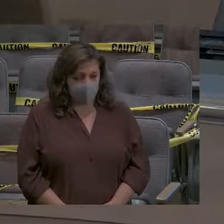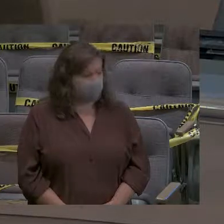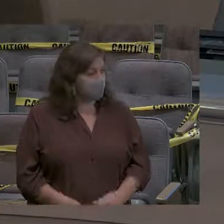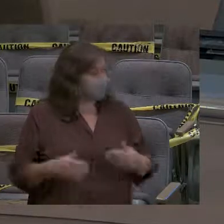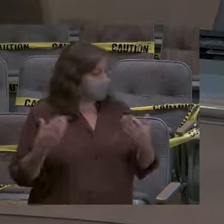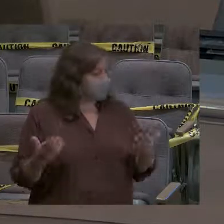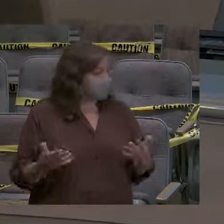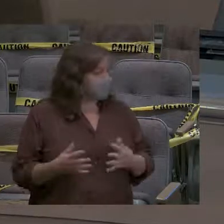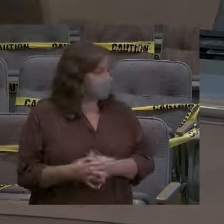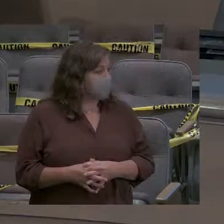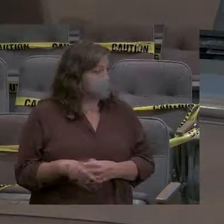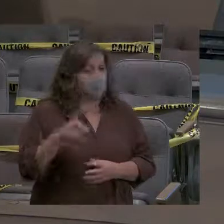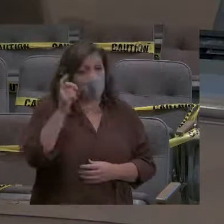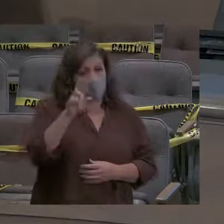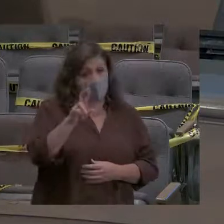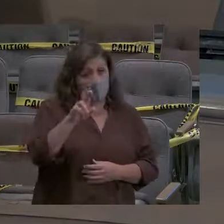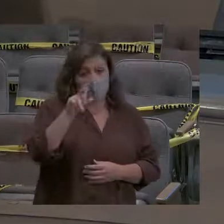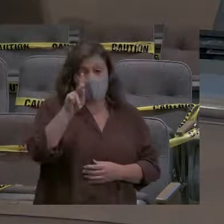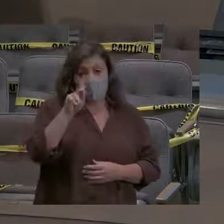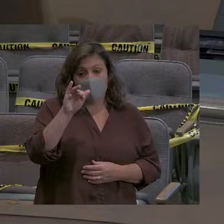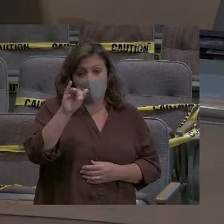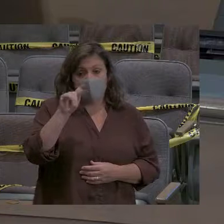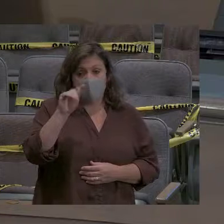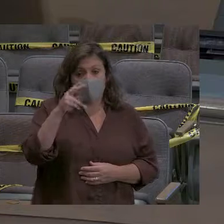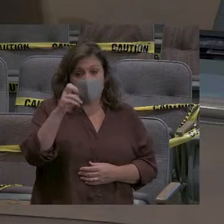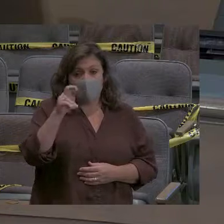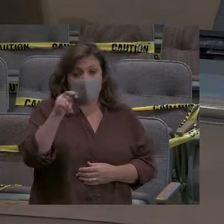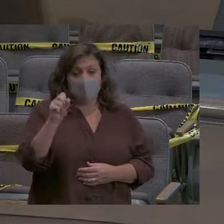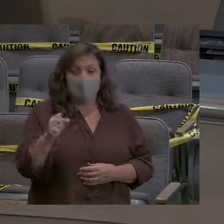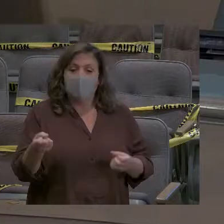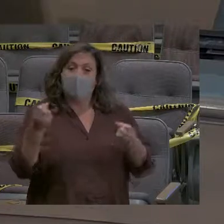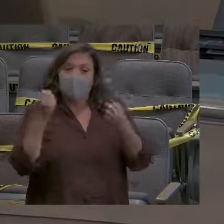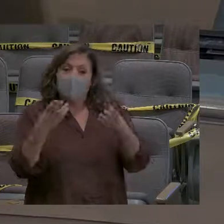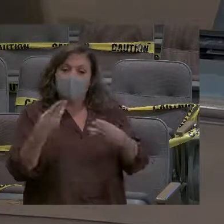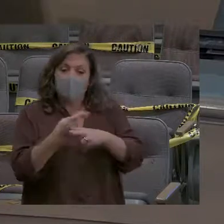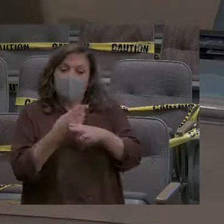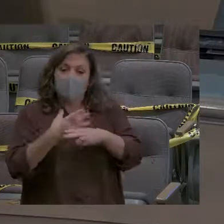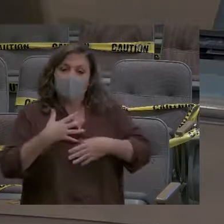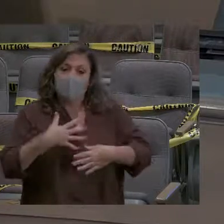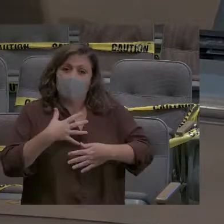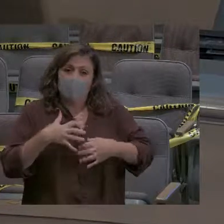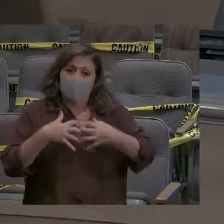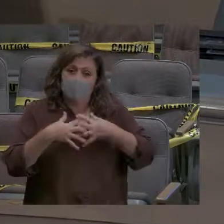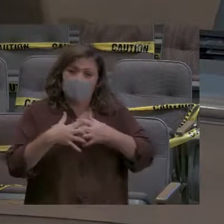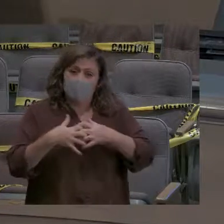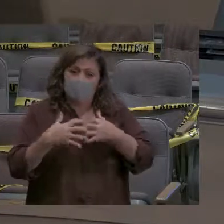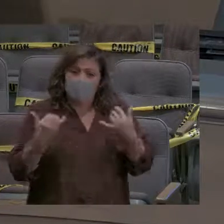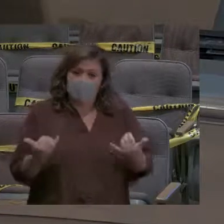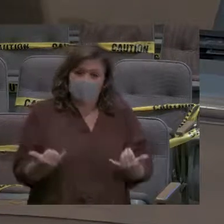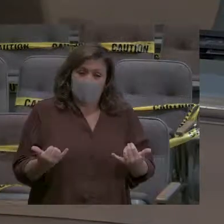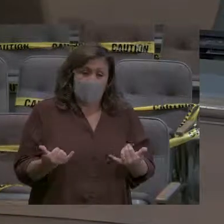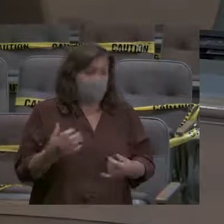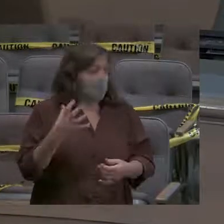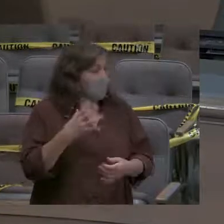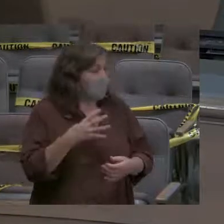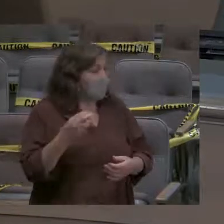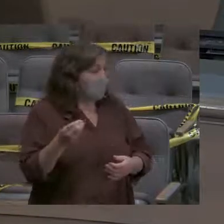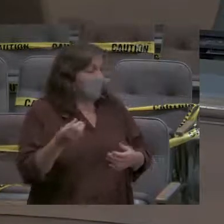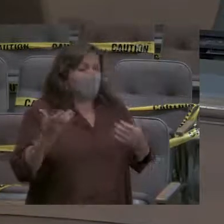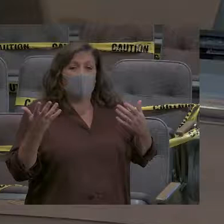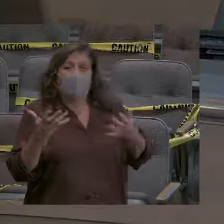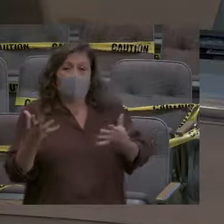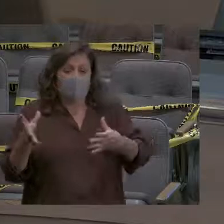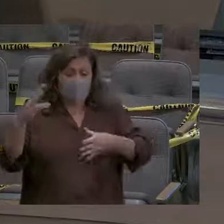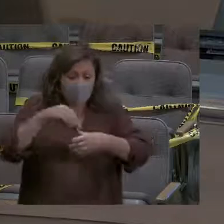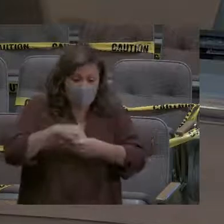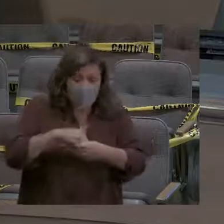So, for Dr. Kitchen, how many people are on ventilators right now, and what does ICU care entail? I